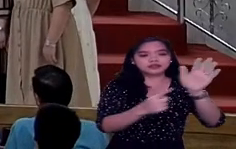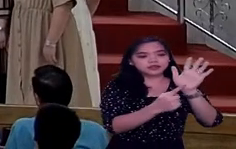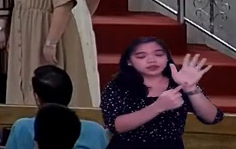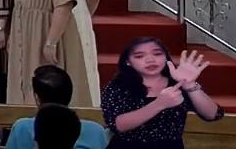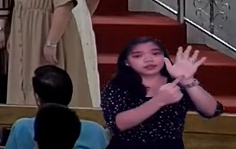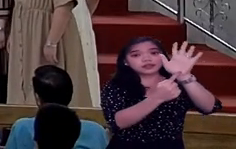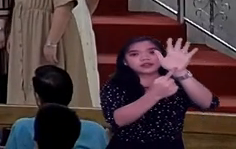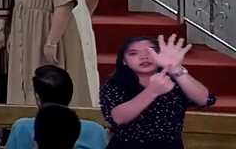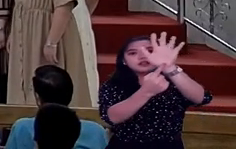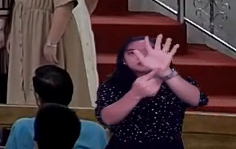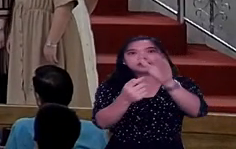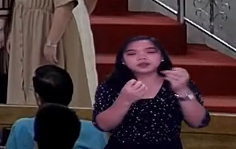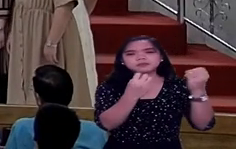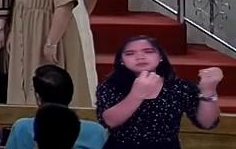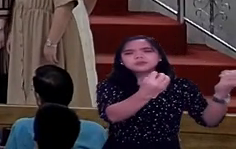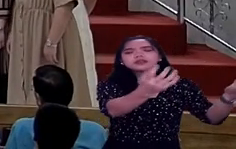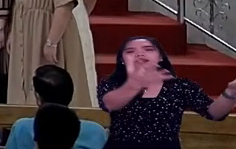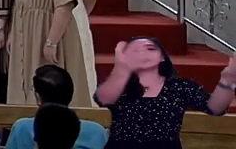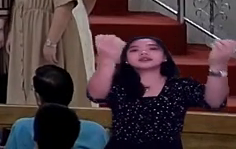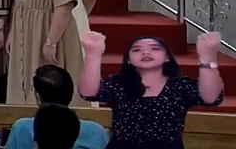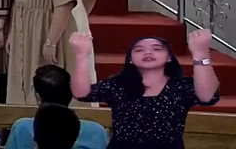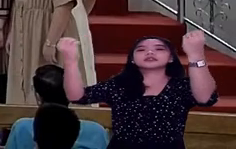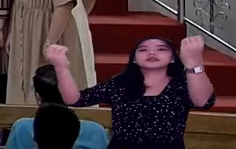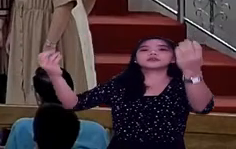everywhere. The light of the